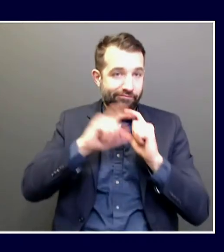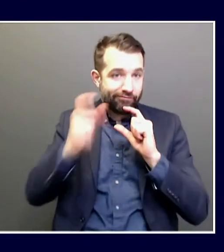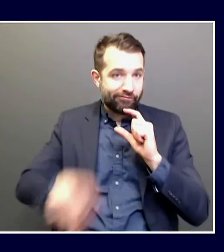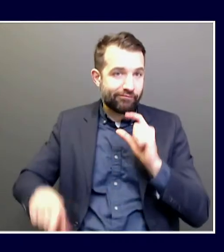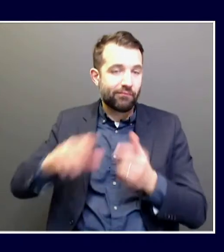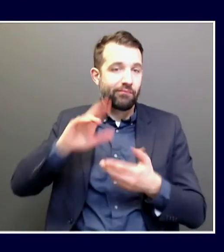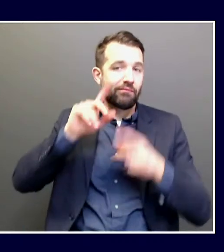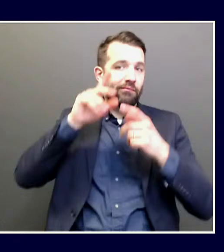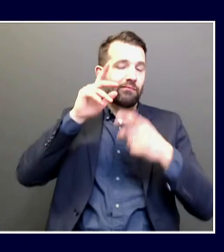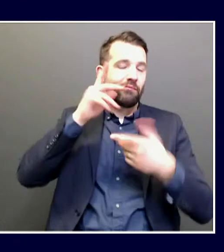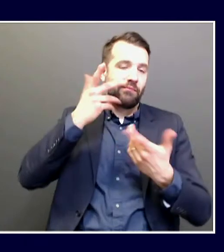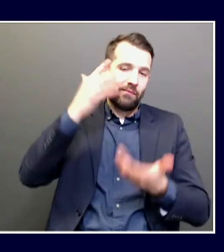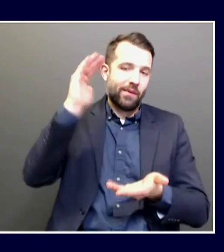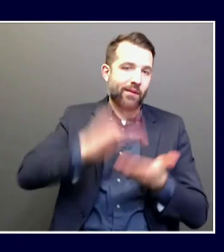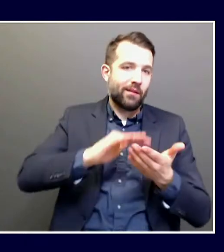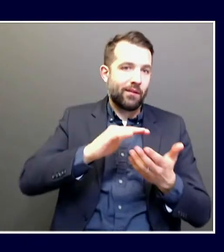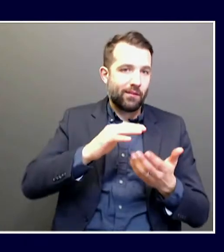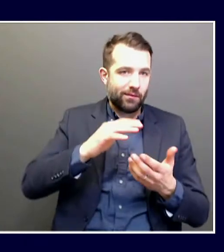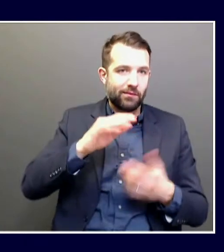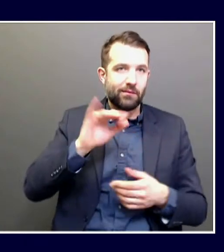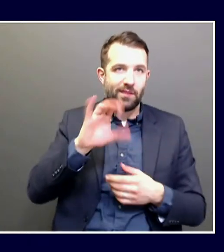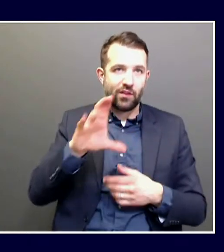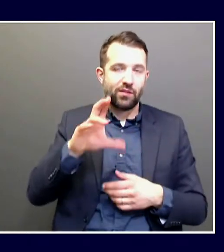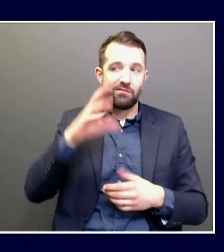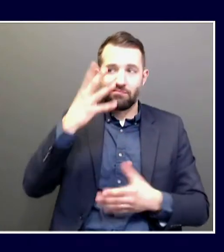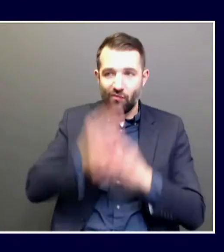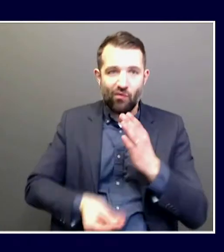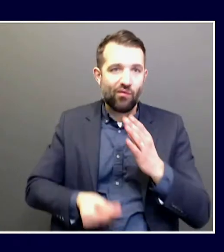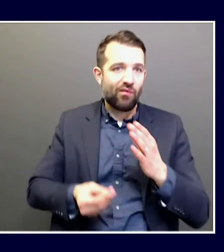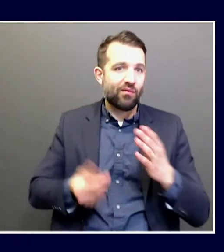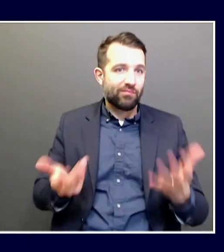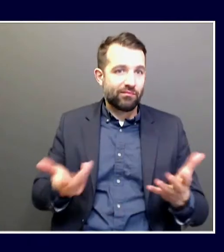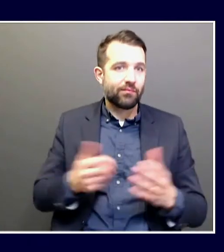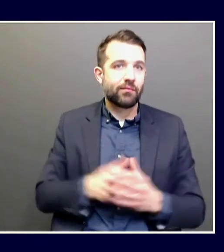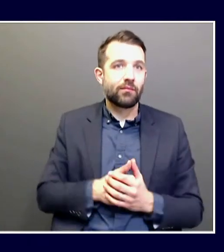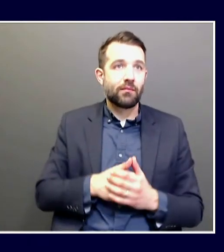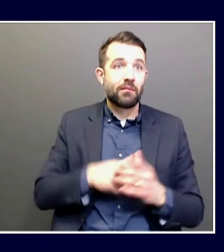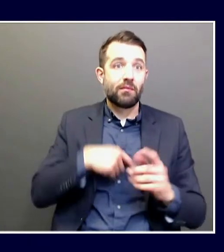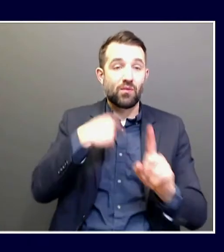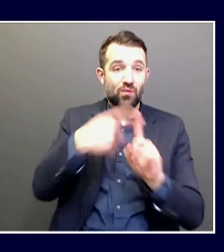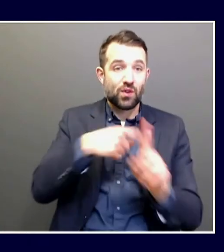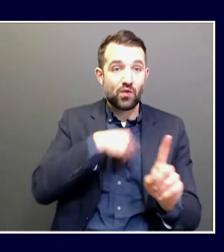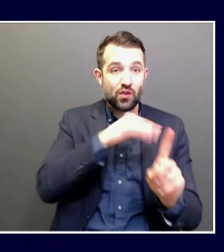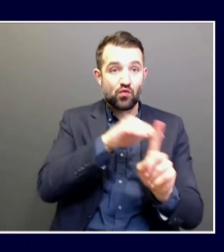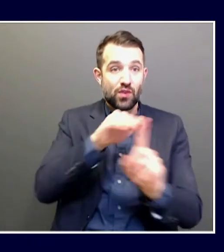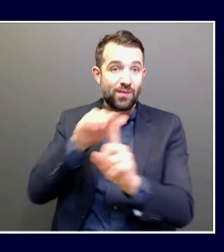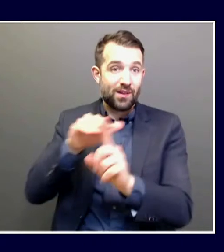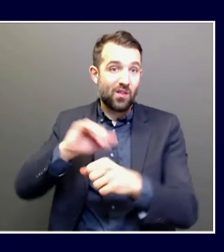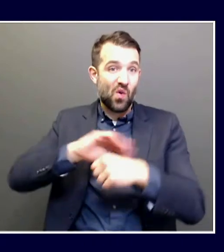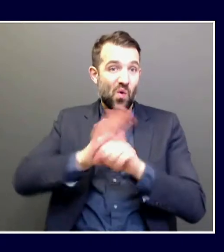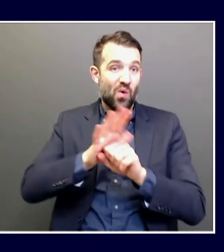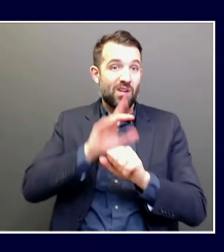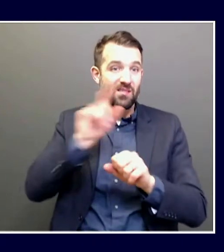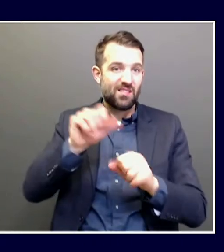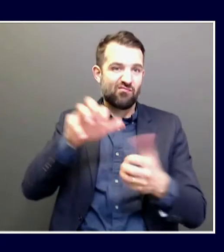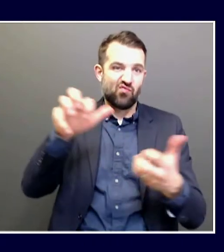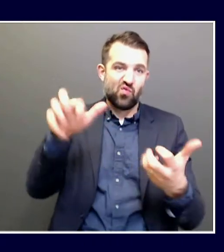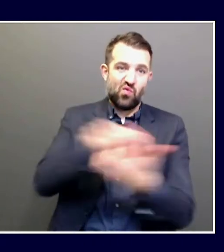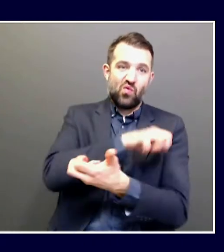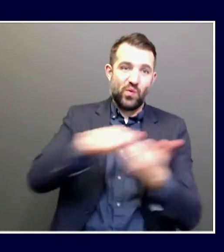very sad, but it's also a grim reminder that COVID can stalk anybody. Thank you.